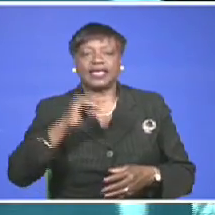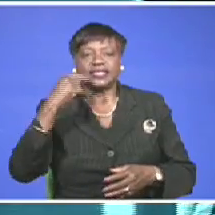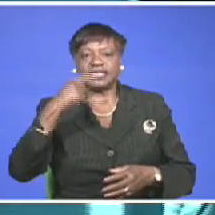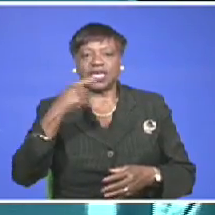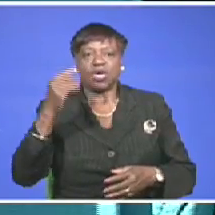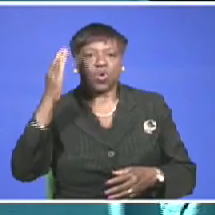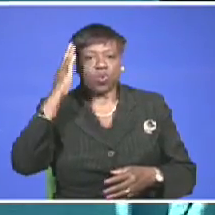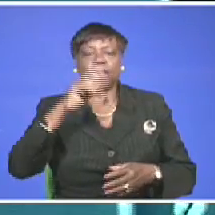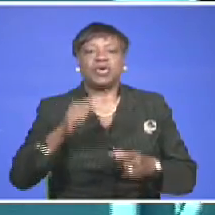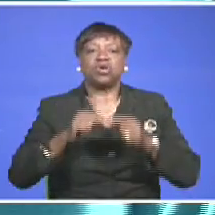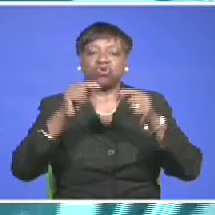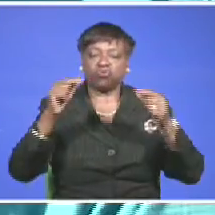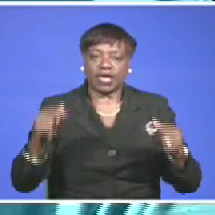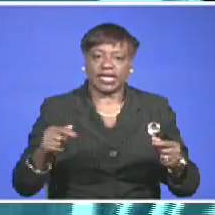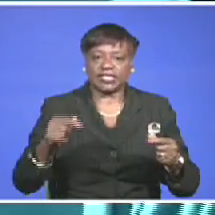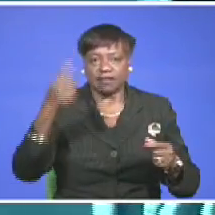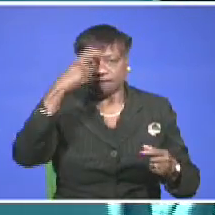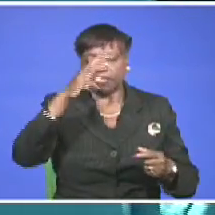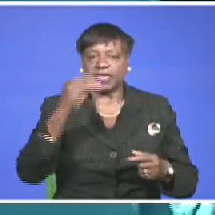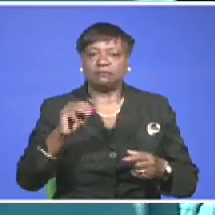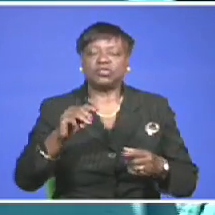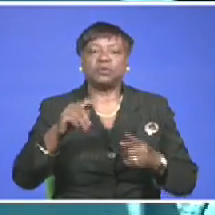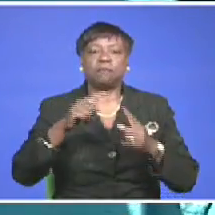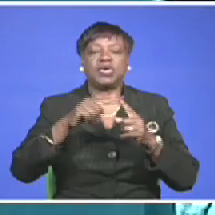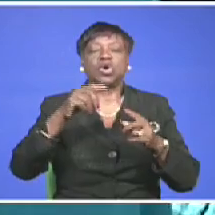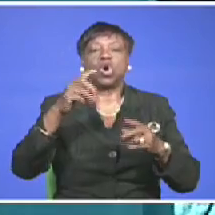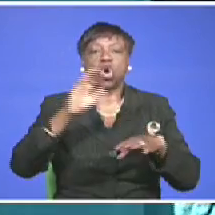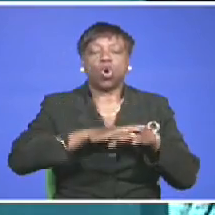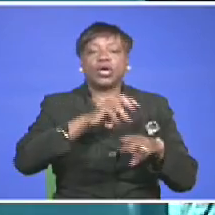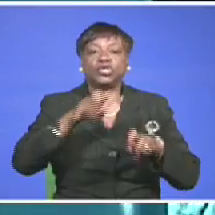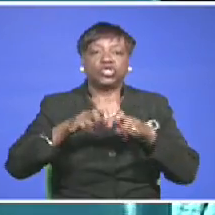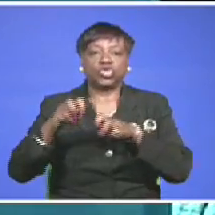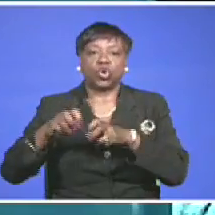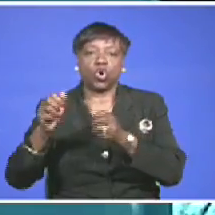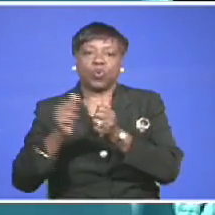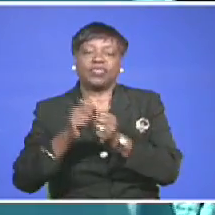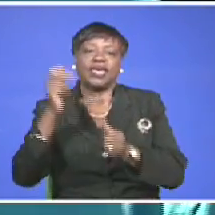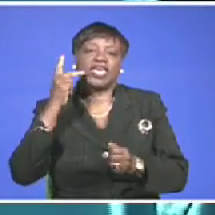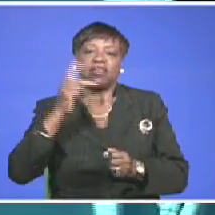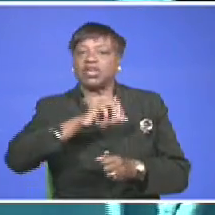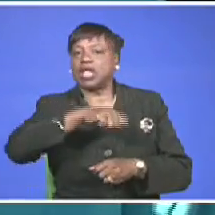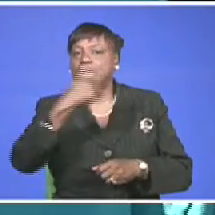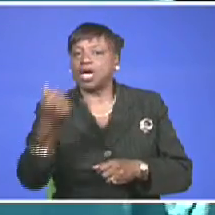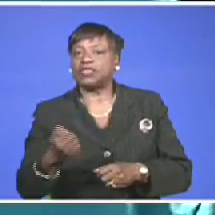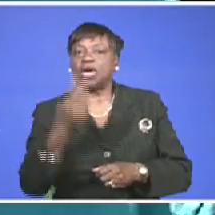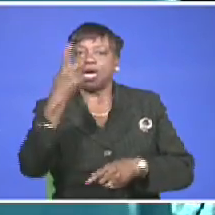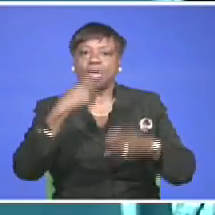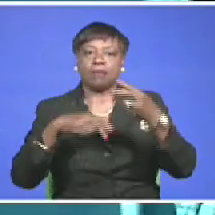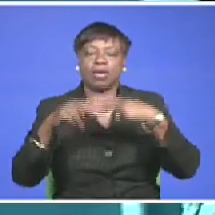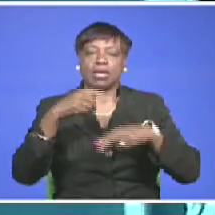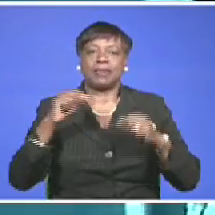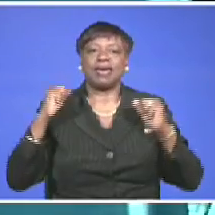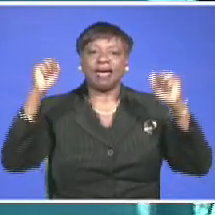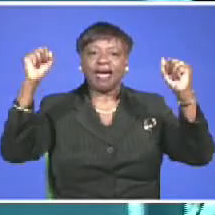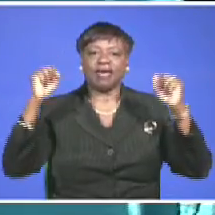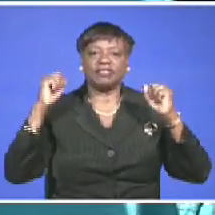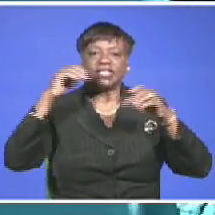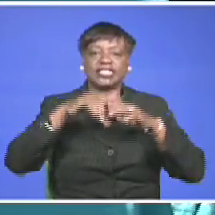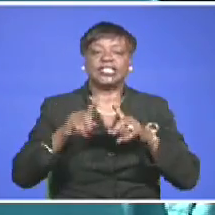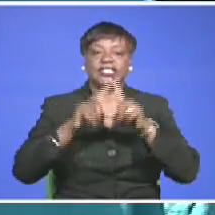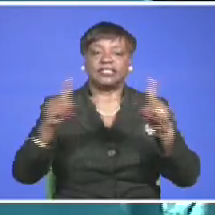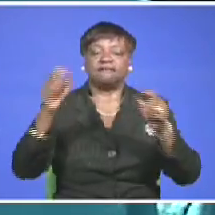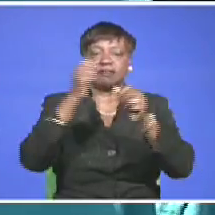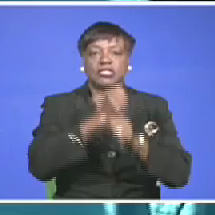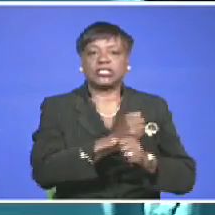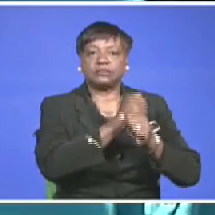be on tour with people like Carrie and other upcoming athletes right now in different sports and all, what are playing at